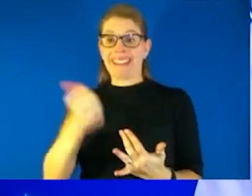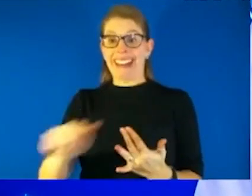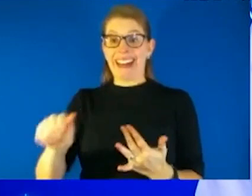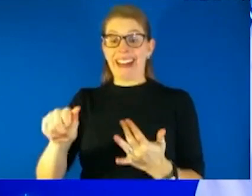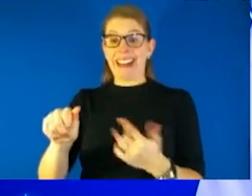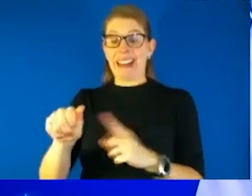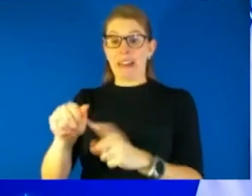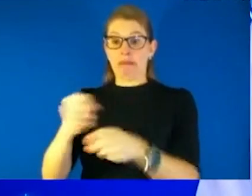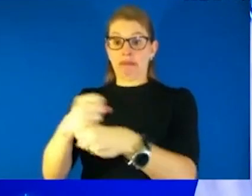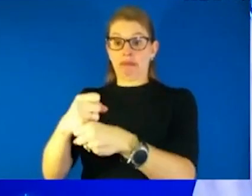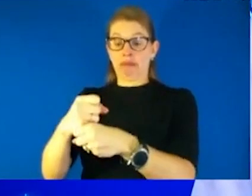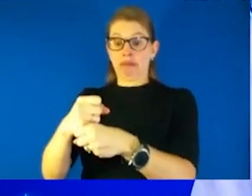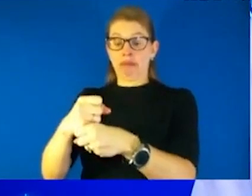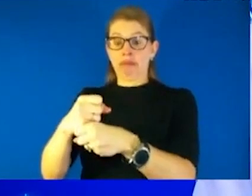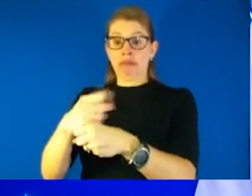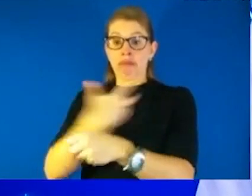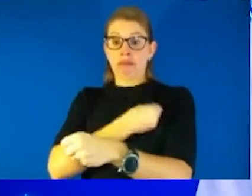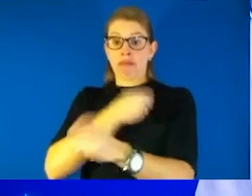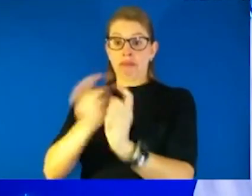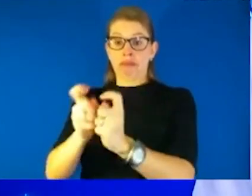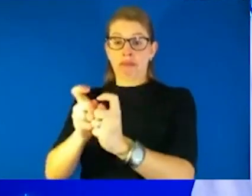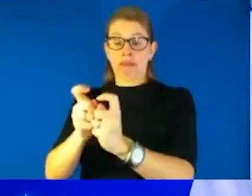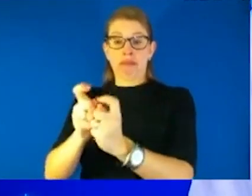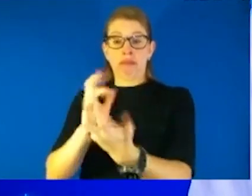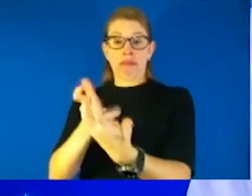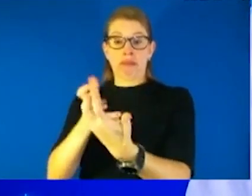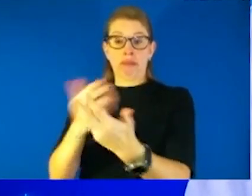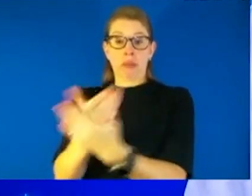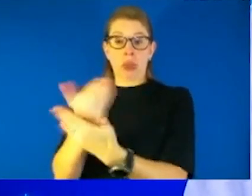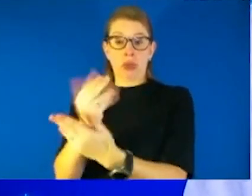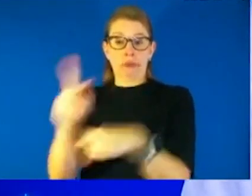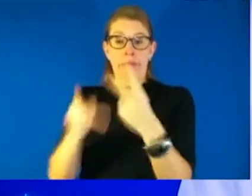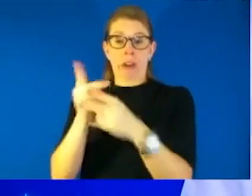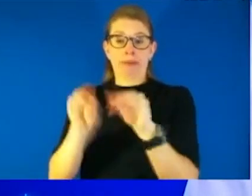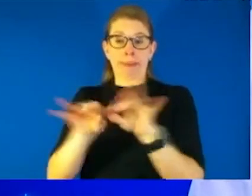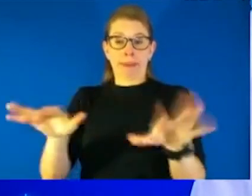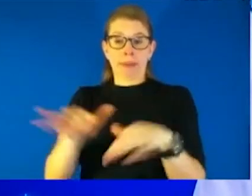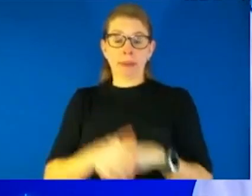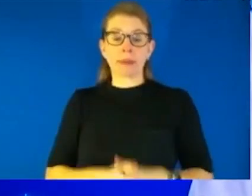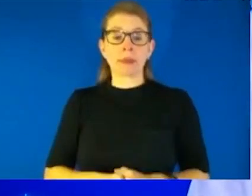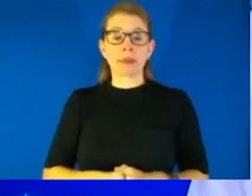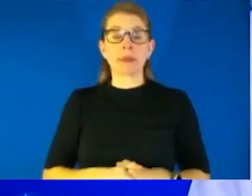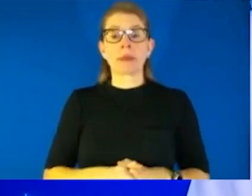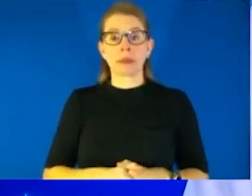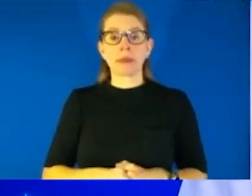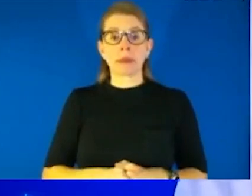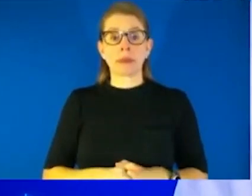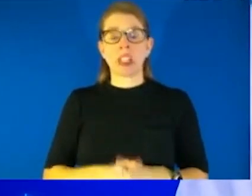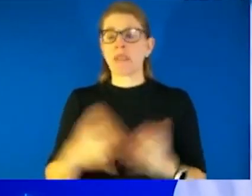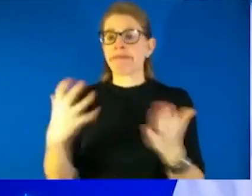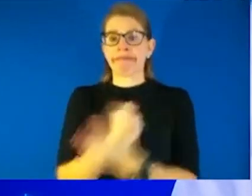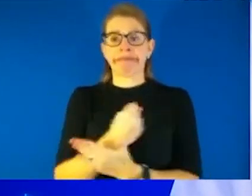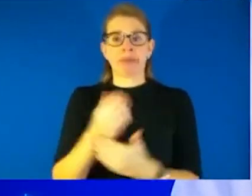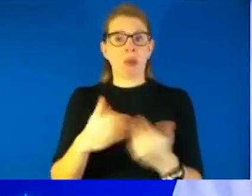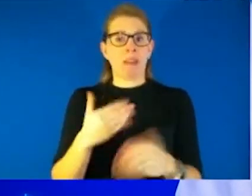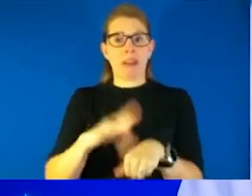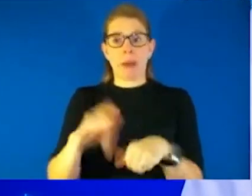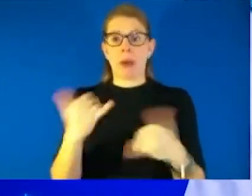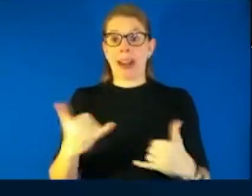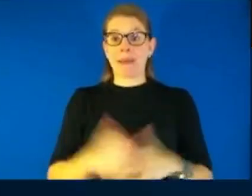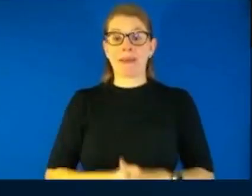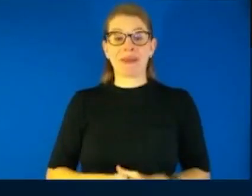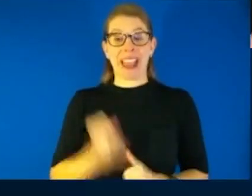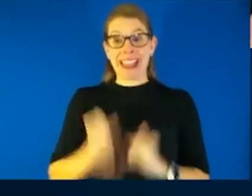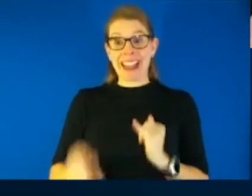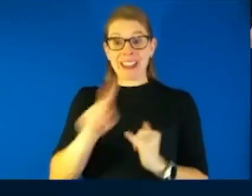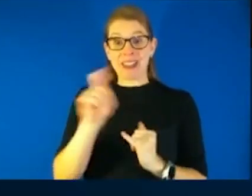right now. I haven't heard any timeline of when those would be released. If they are released, go ahead and get what's available. All right. Last question is